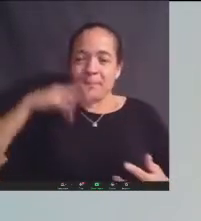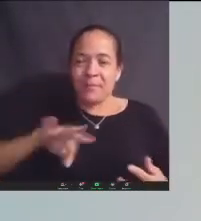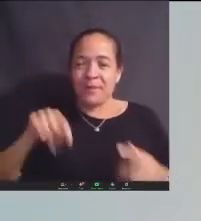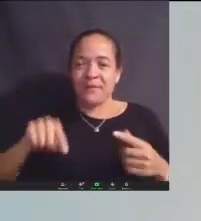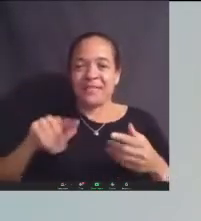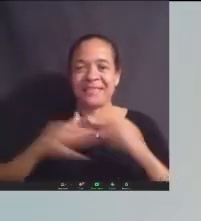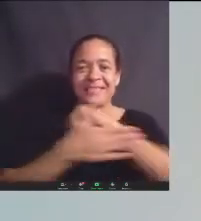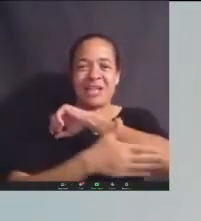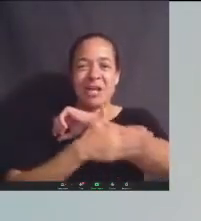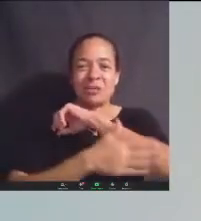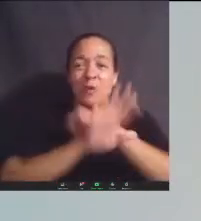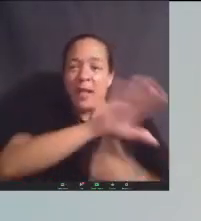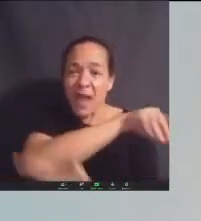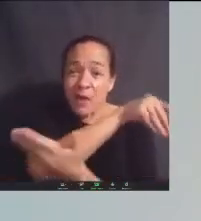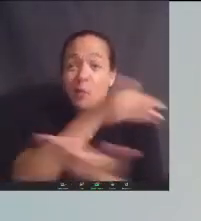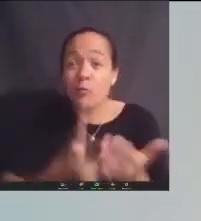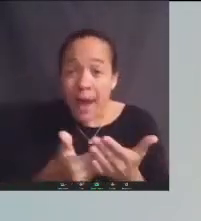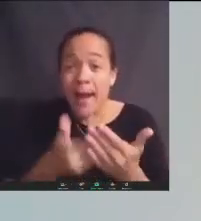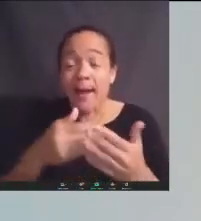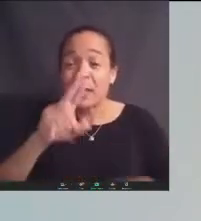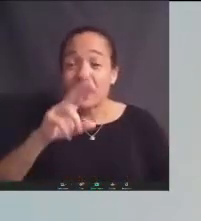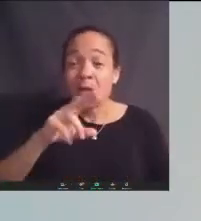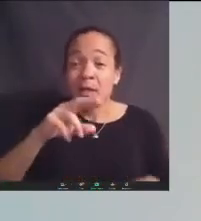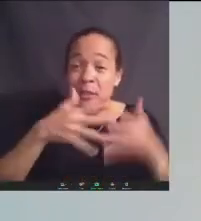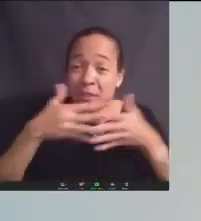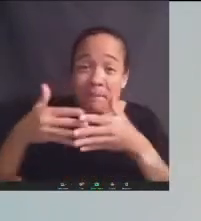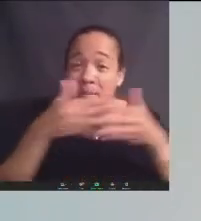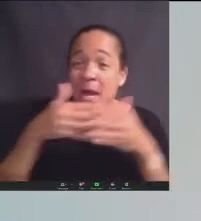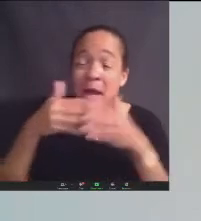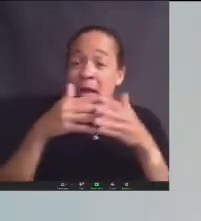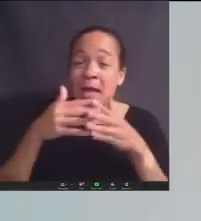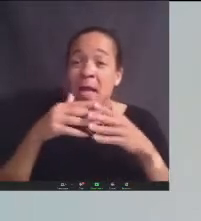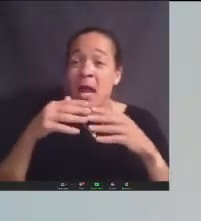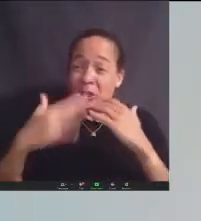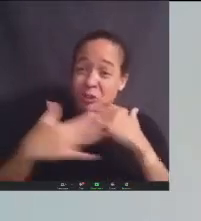the books as assets. We have always been that thing. And in